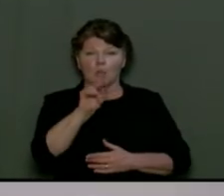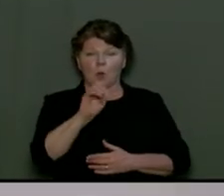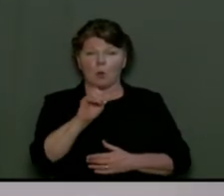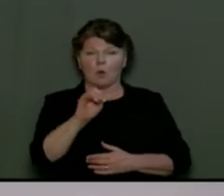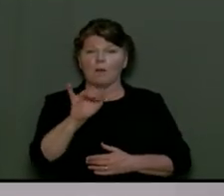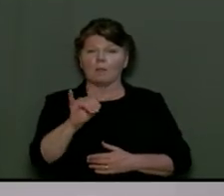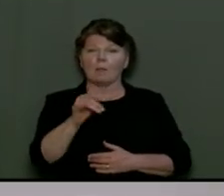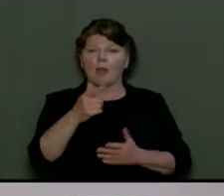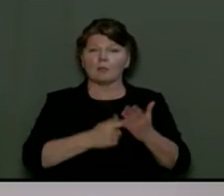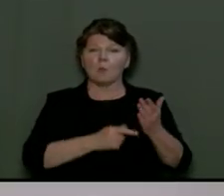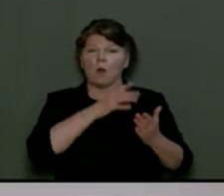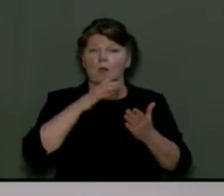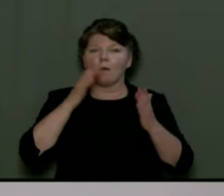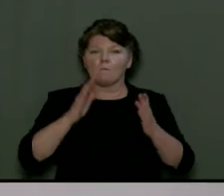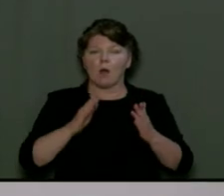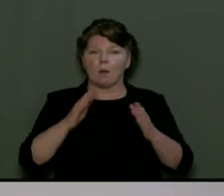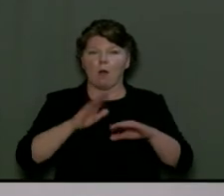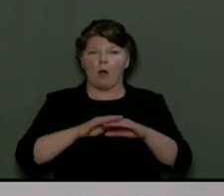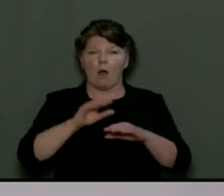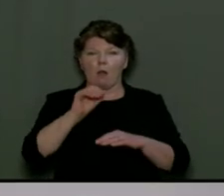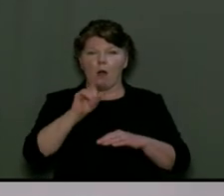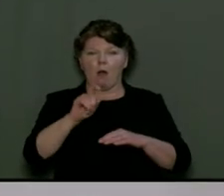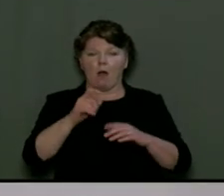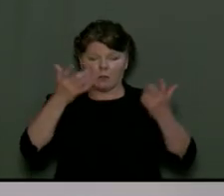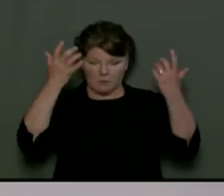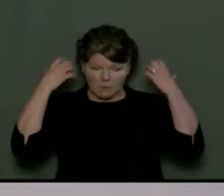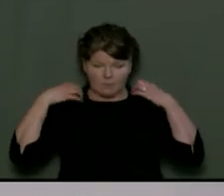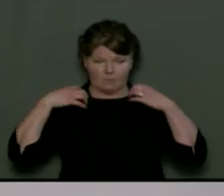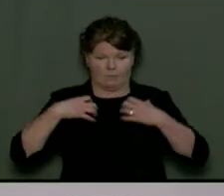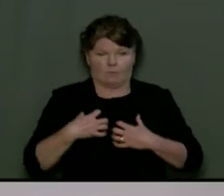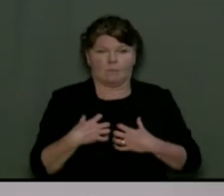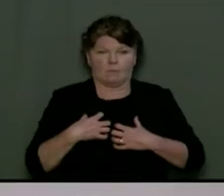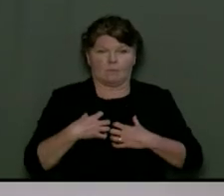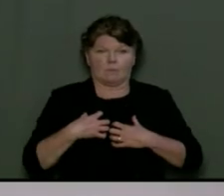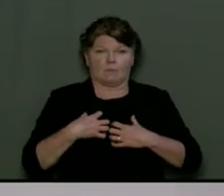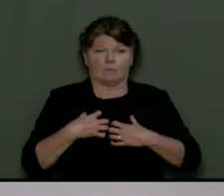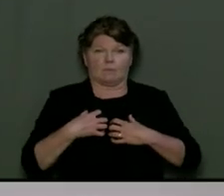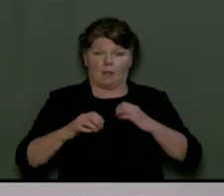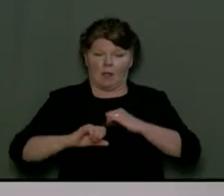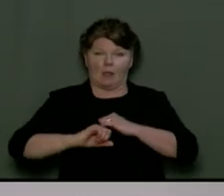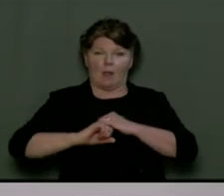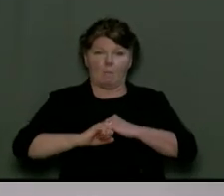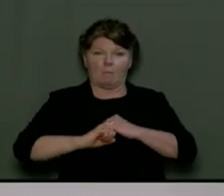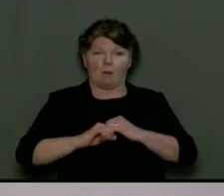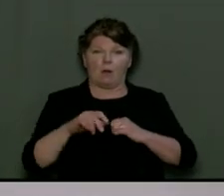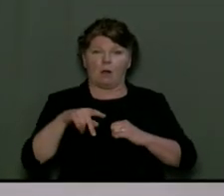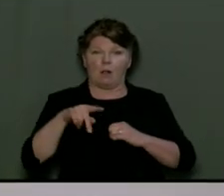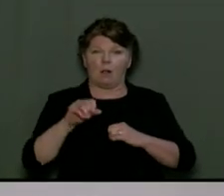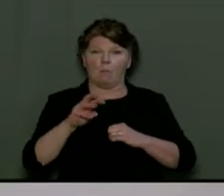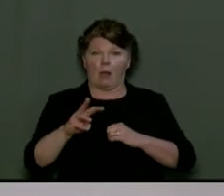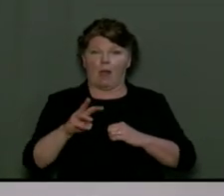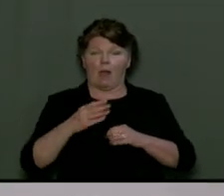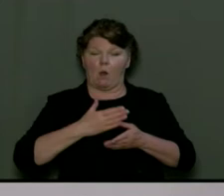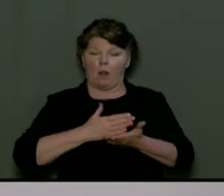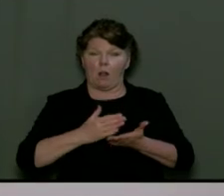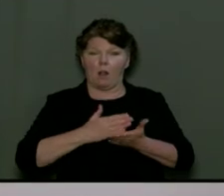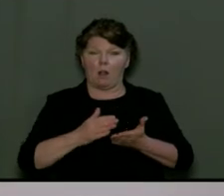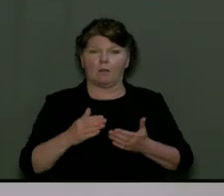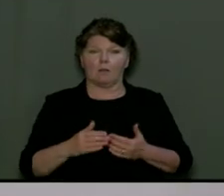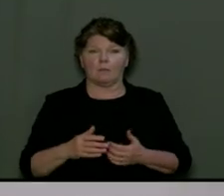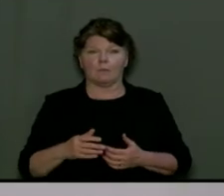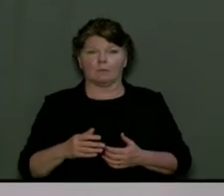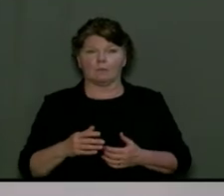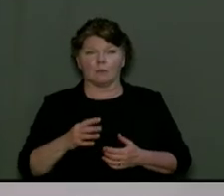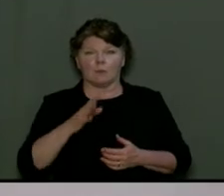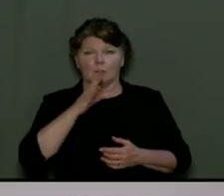would put over an oxen is, that oxen would pull a plow. Yeah, we're going to have to, you're saying, hey, pastor, we're talking